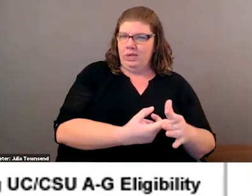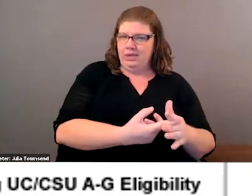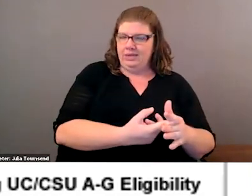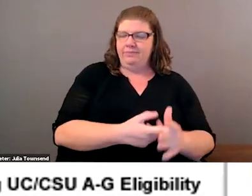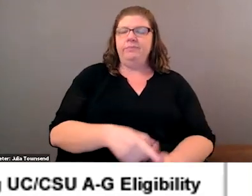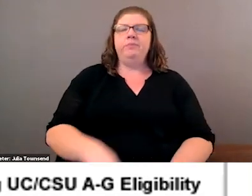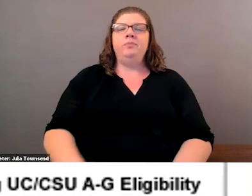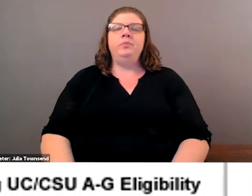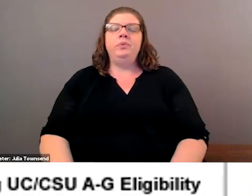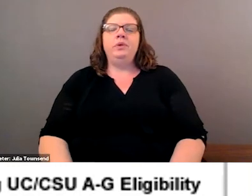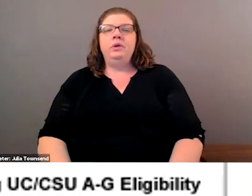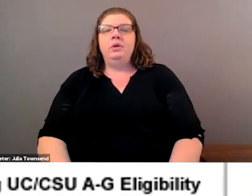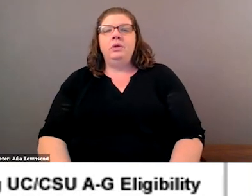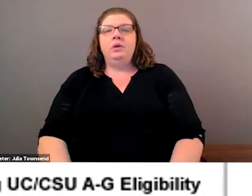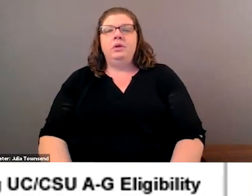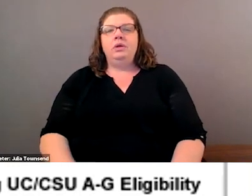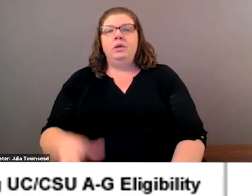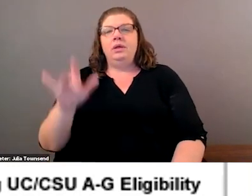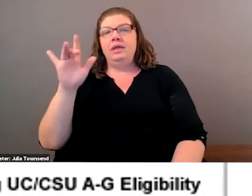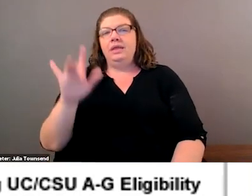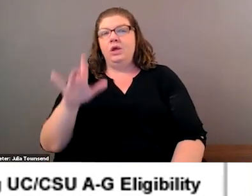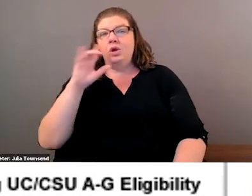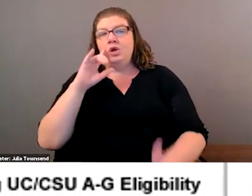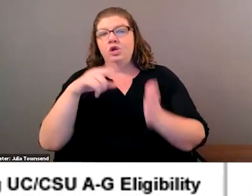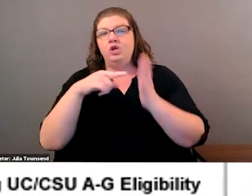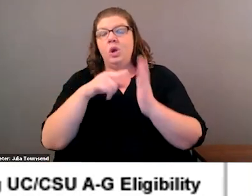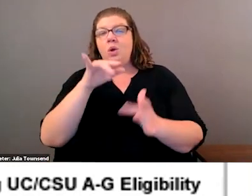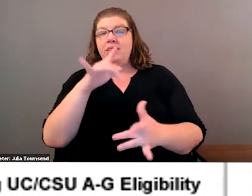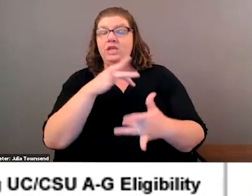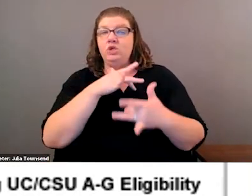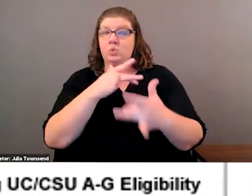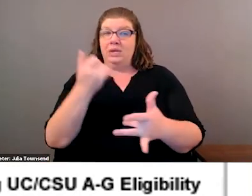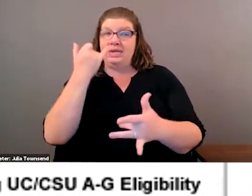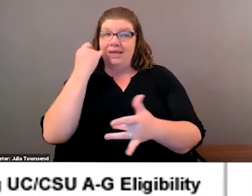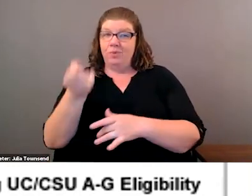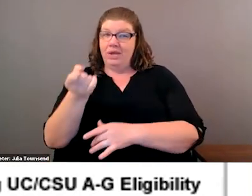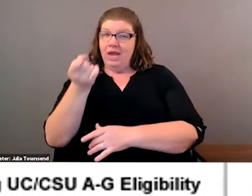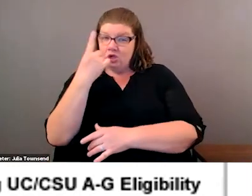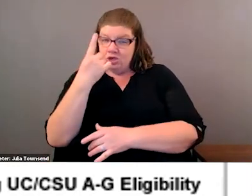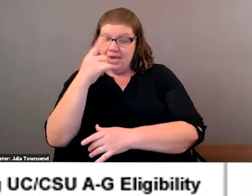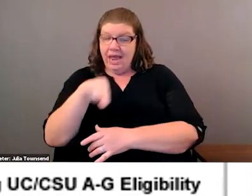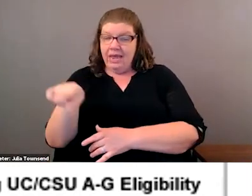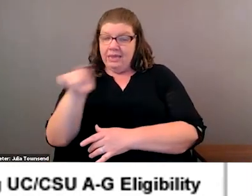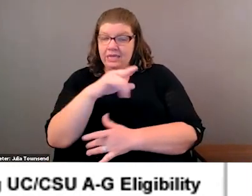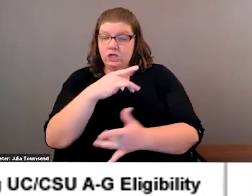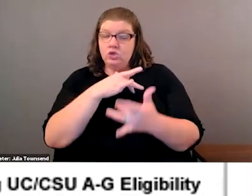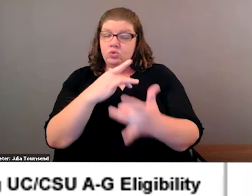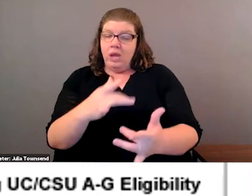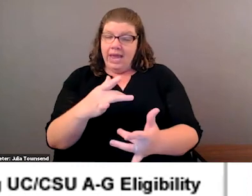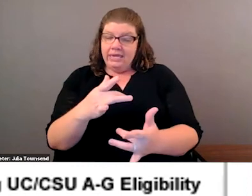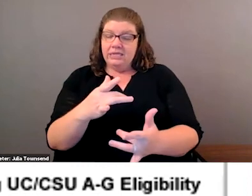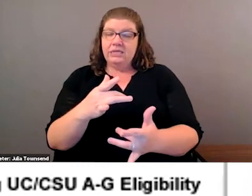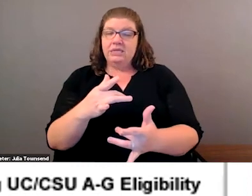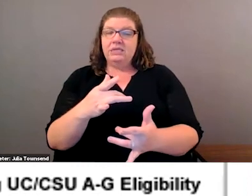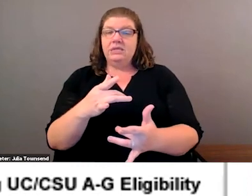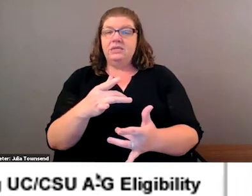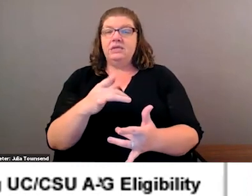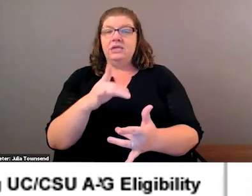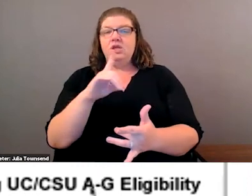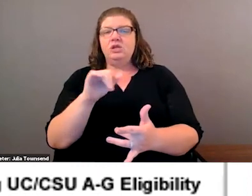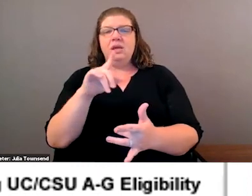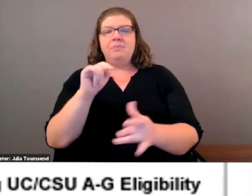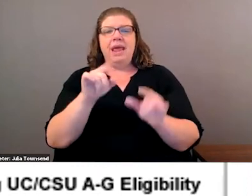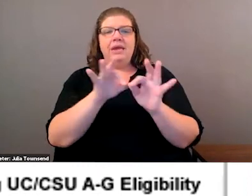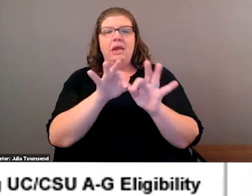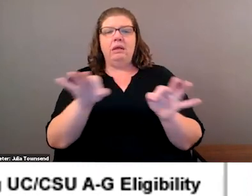this clicker, it'll actually show you how this trend, if we can understand and internalize this trend, there's some data that comes in the bottom, if we can just